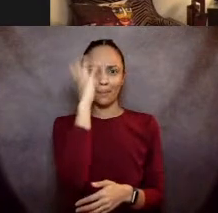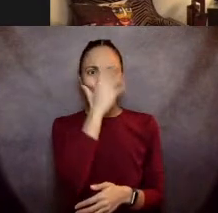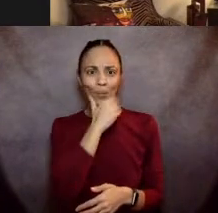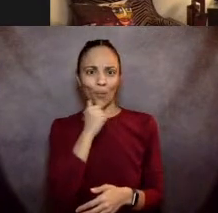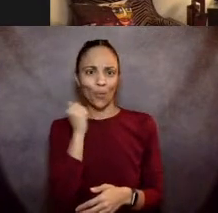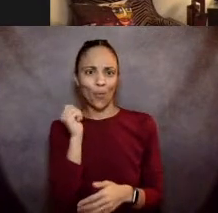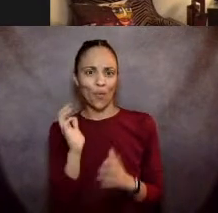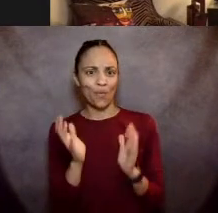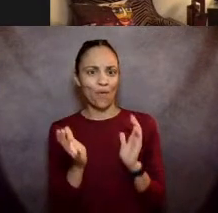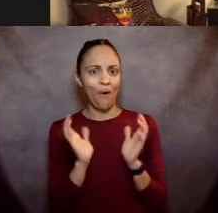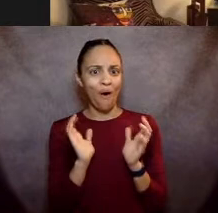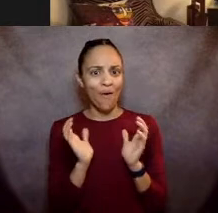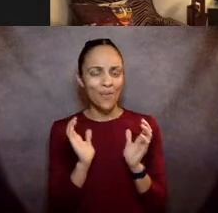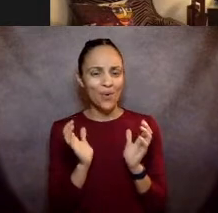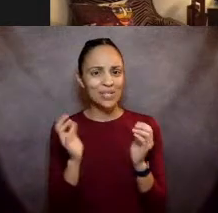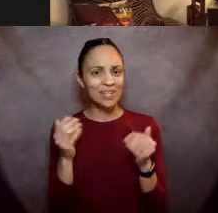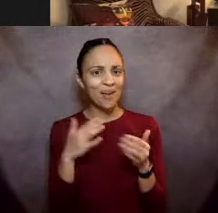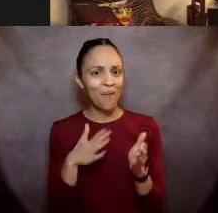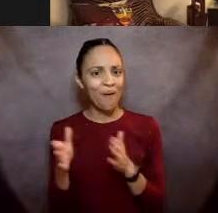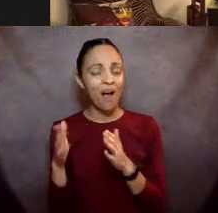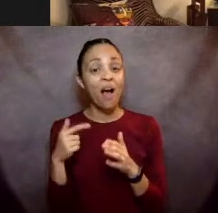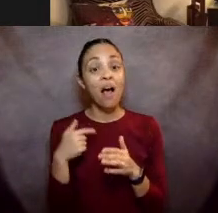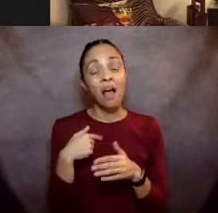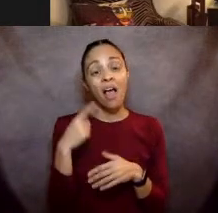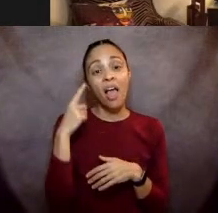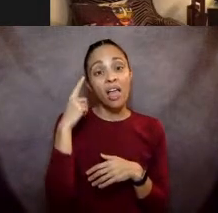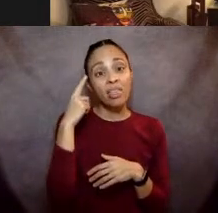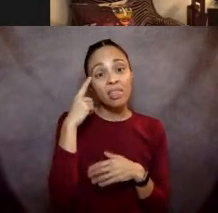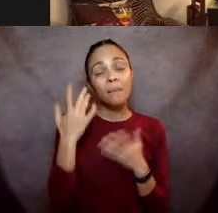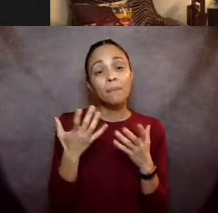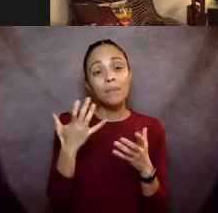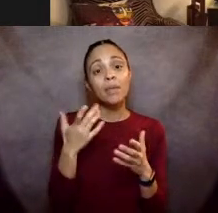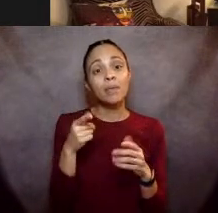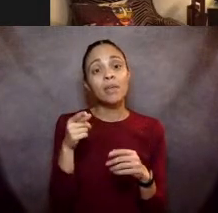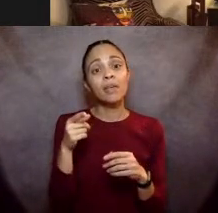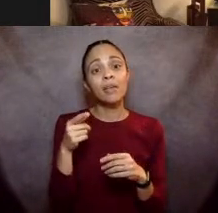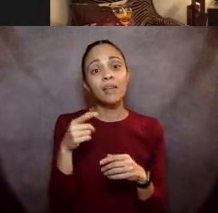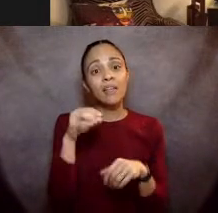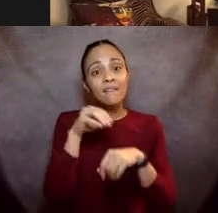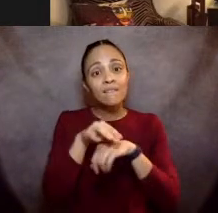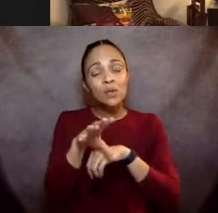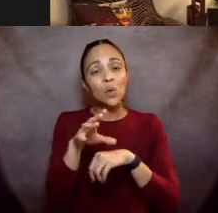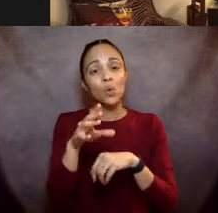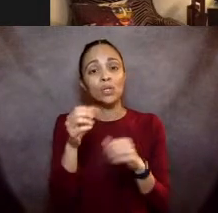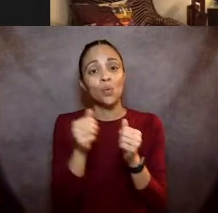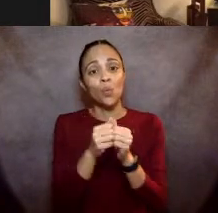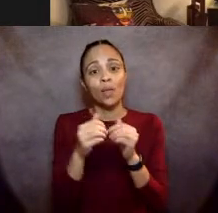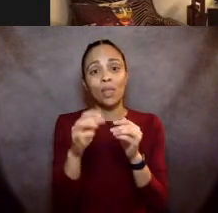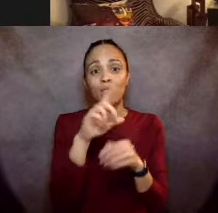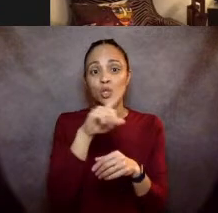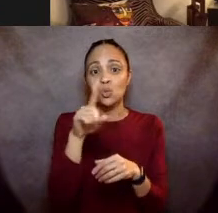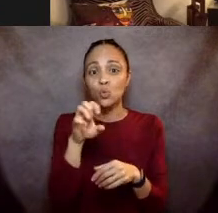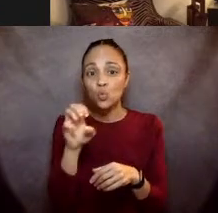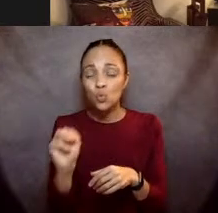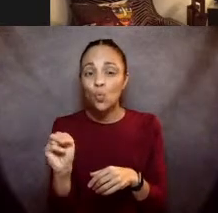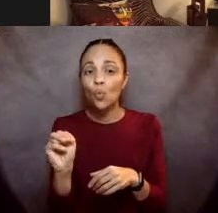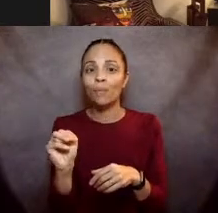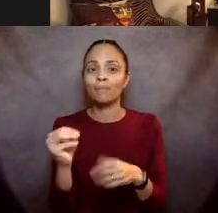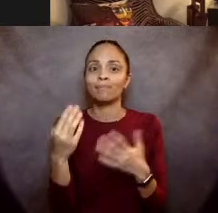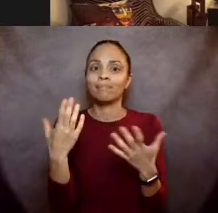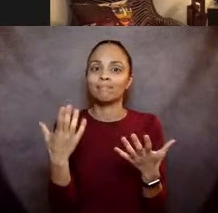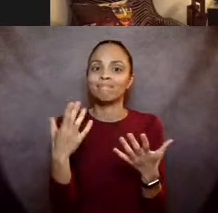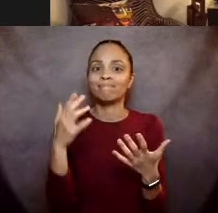of coming from this Zoom phenomenon where we're really isolated on a tile,